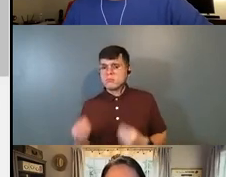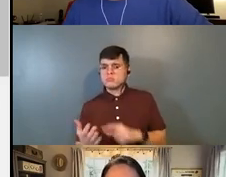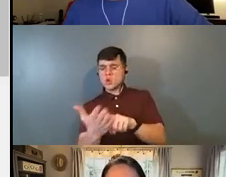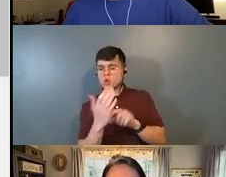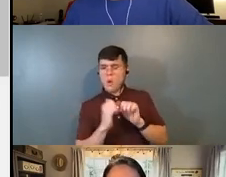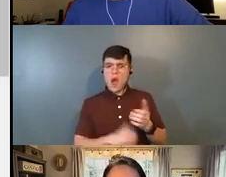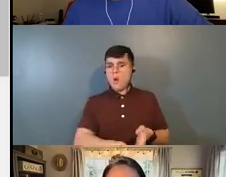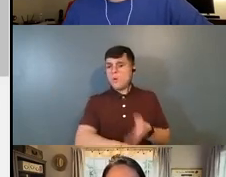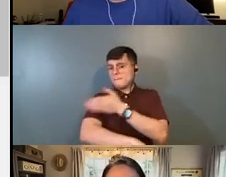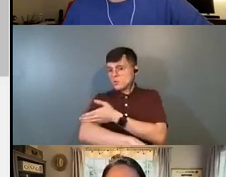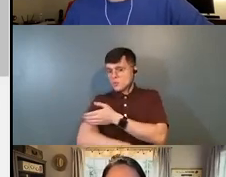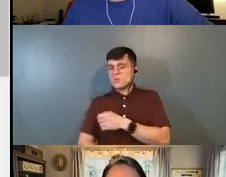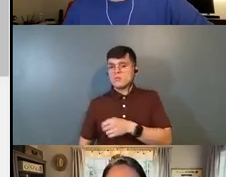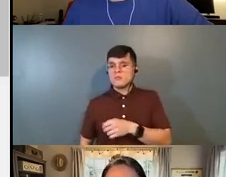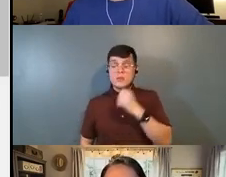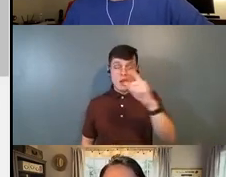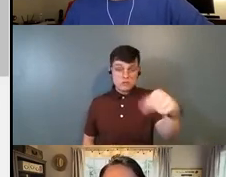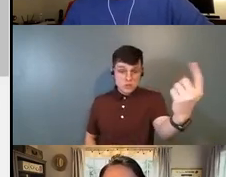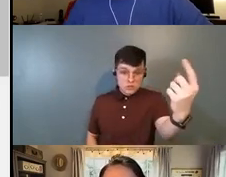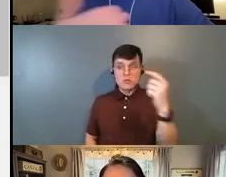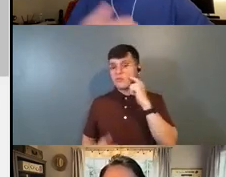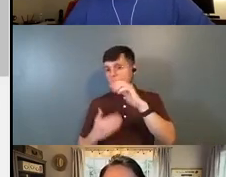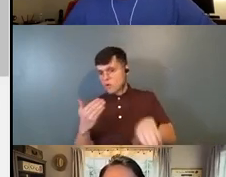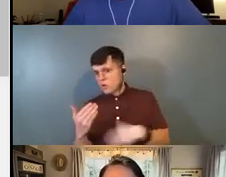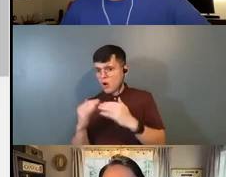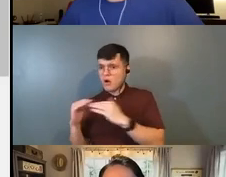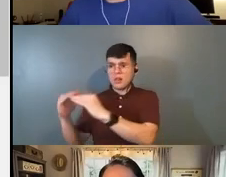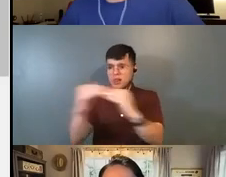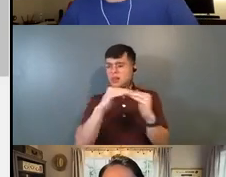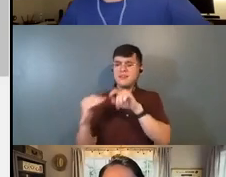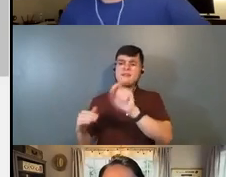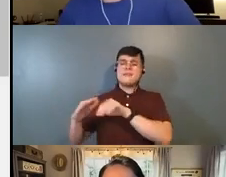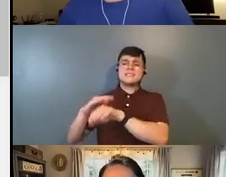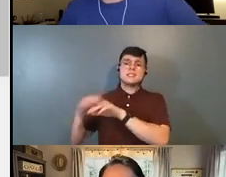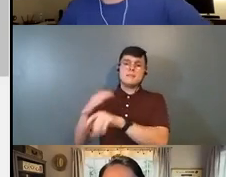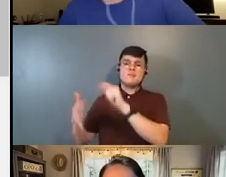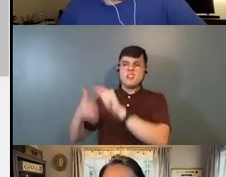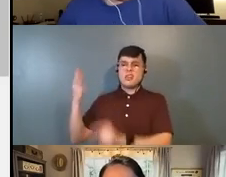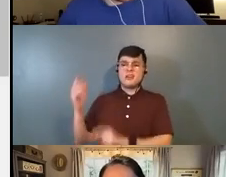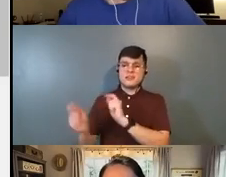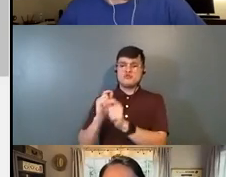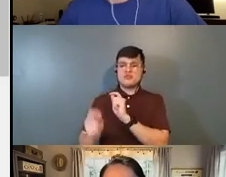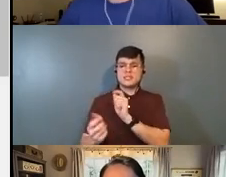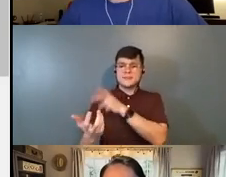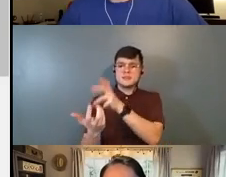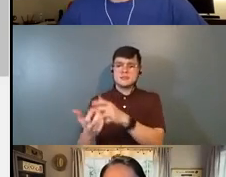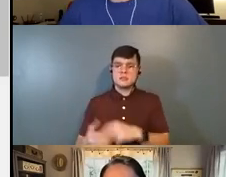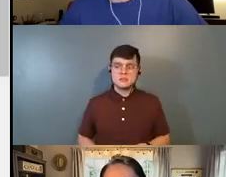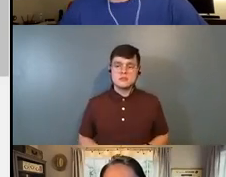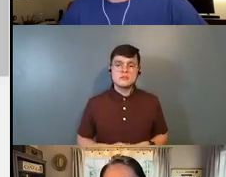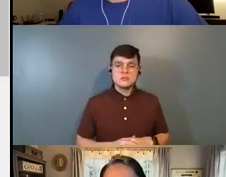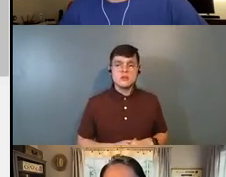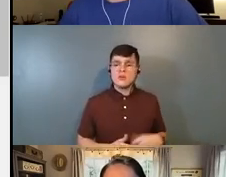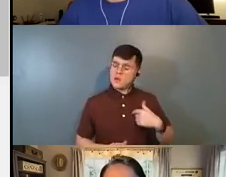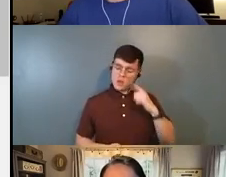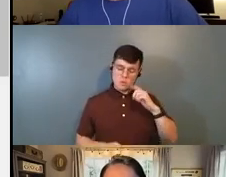improve, not just for you all, but for everyone who needs these accessibility adjustments. So I'll do my